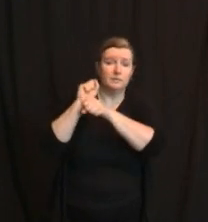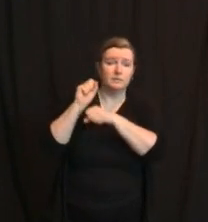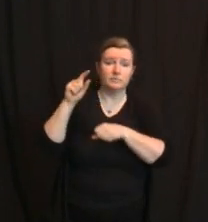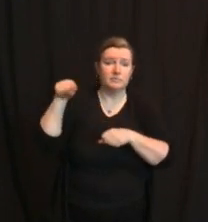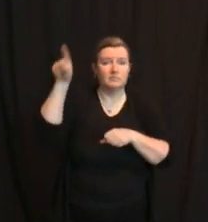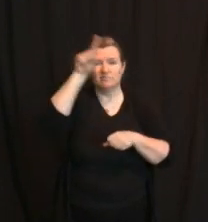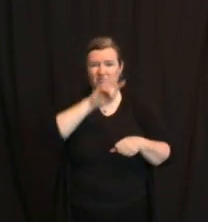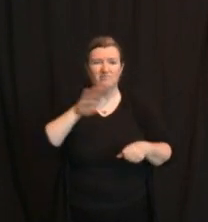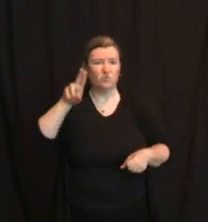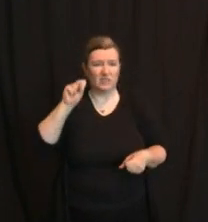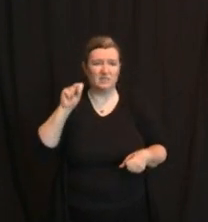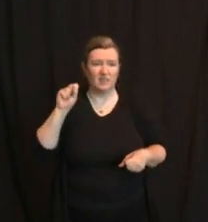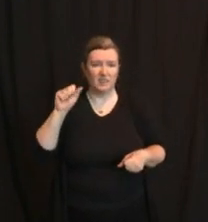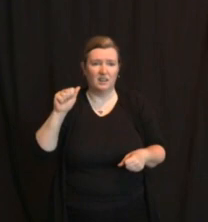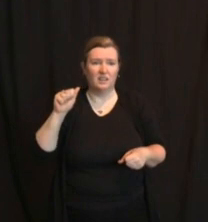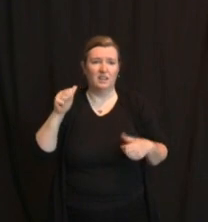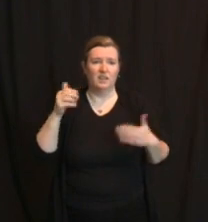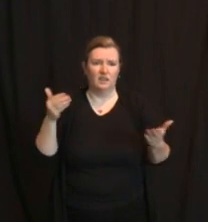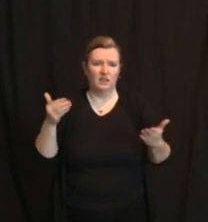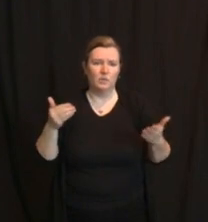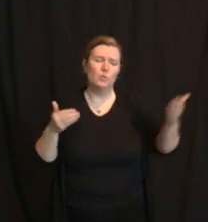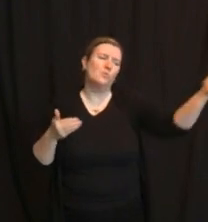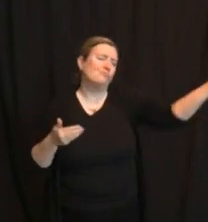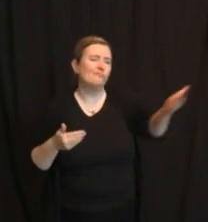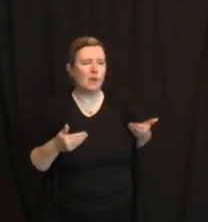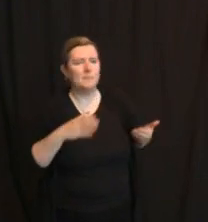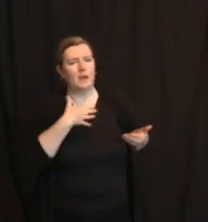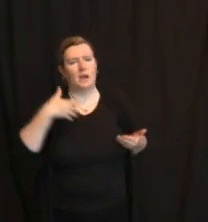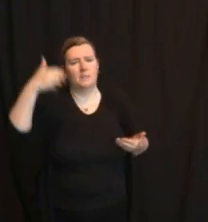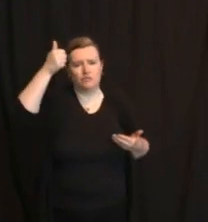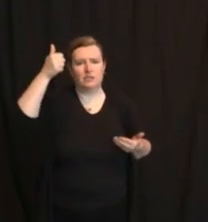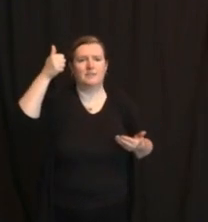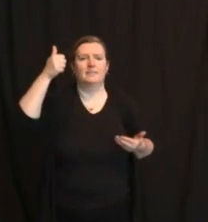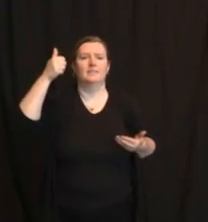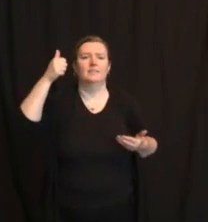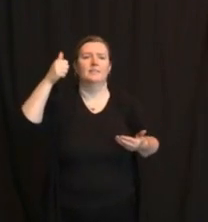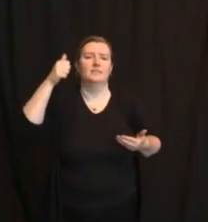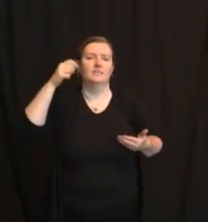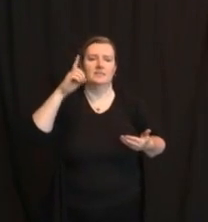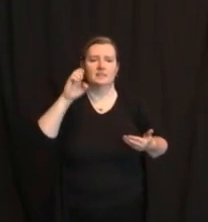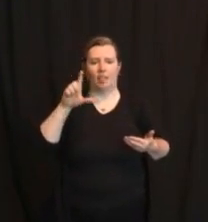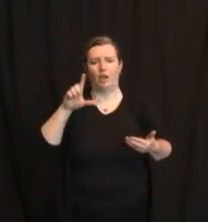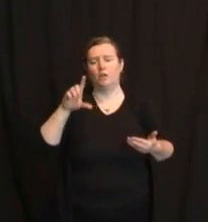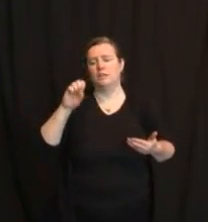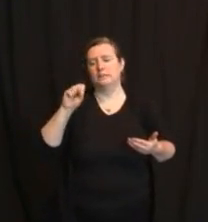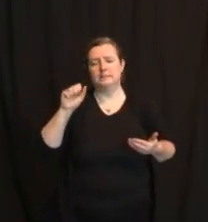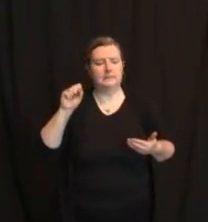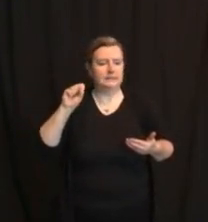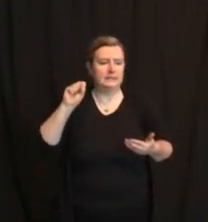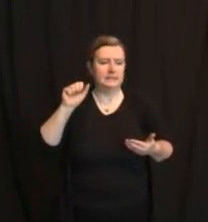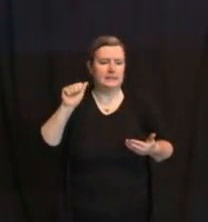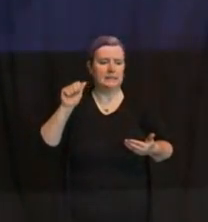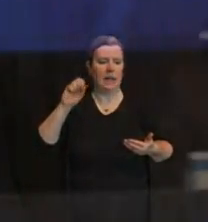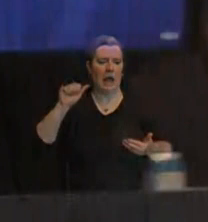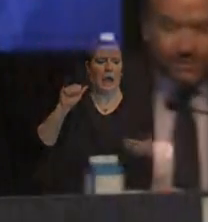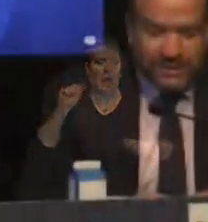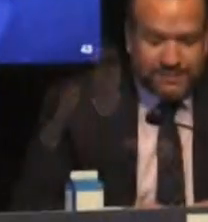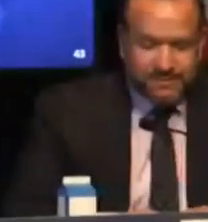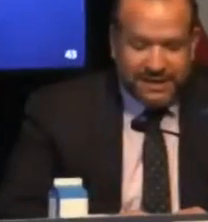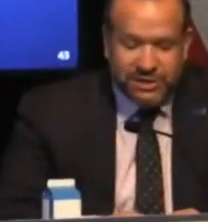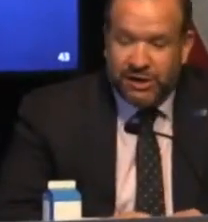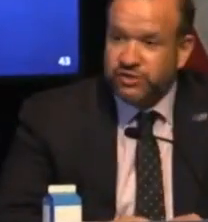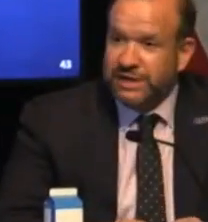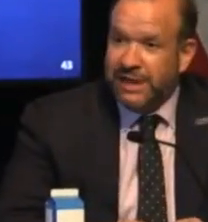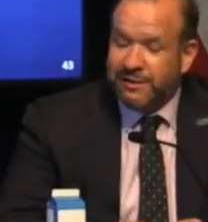us. Please help me welcome the Commissioner of the Department of Labor and Workforce Development, Rob Acero-Angelo. Rob? Thank you, Governor. As I said last